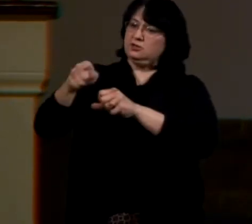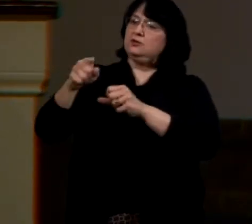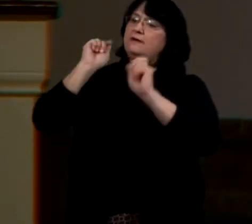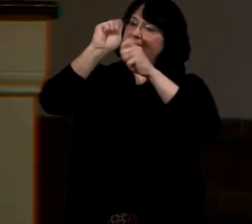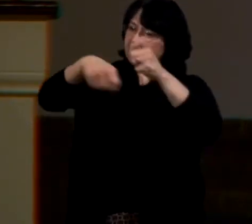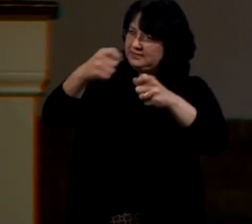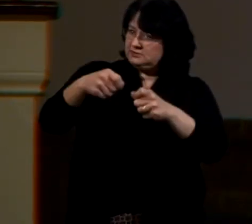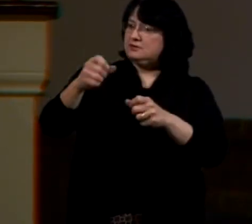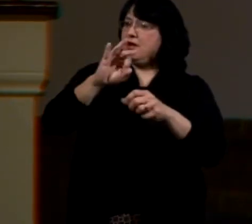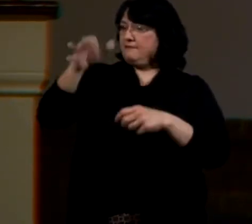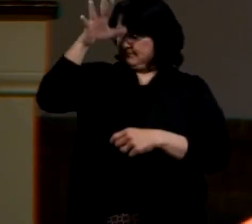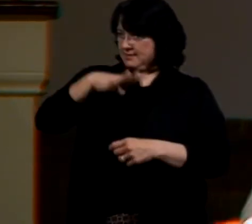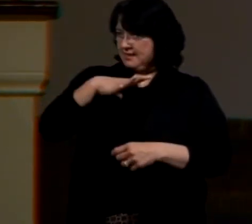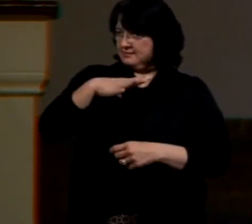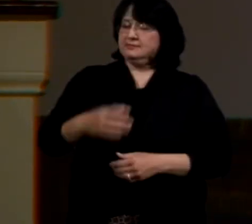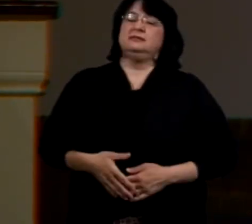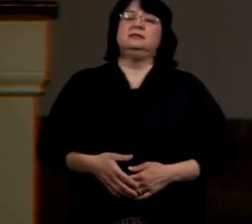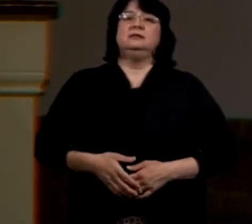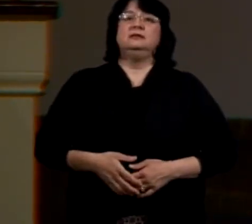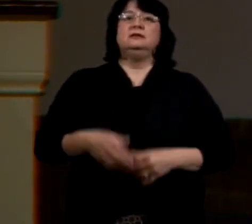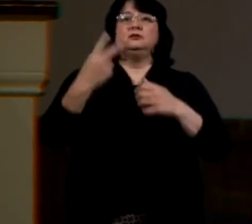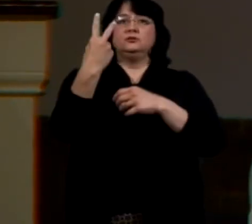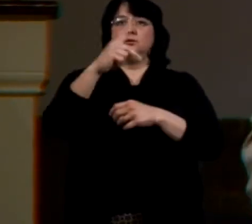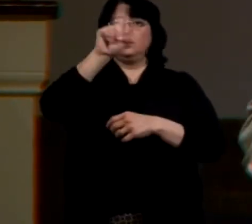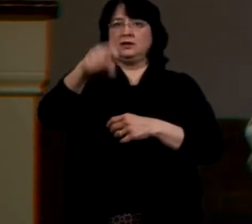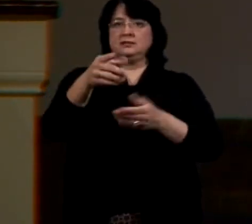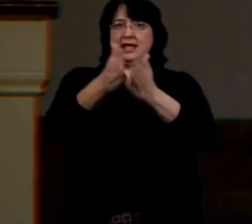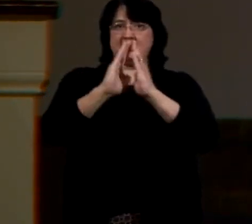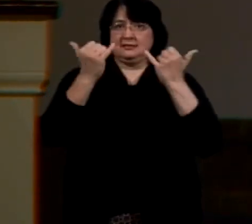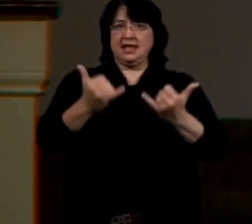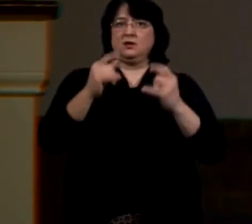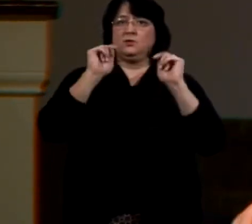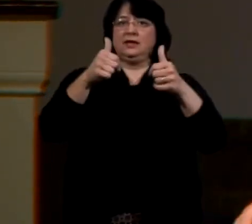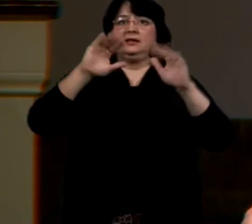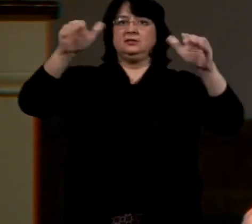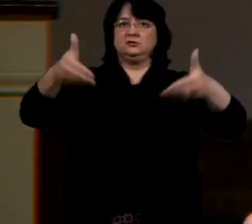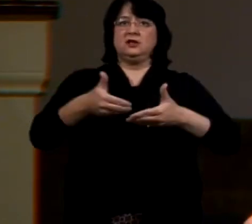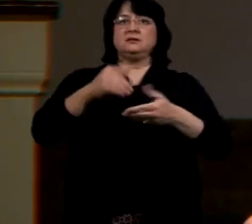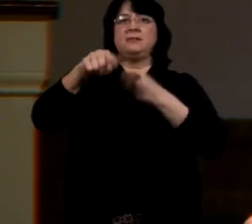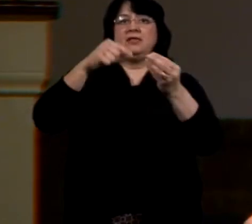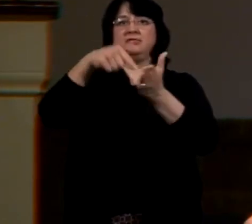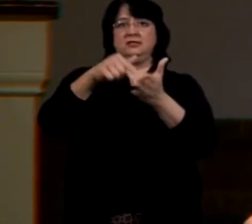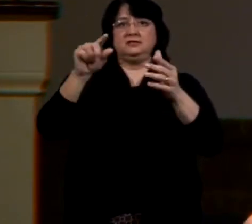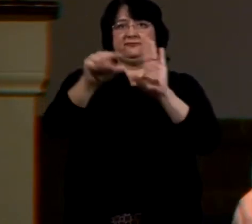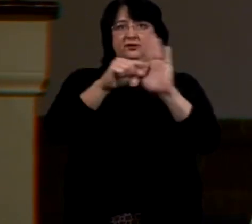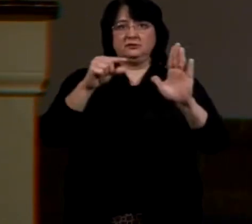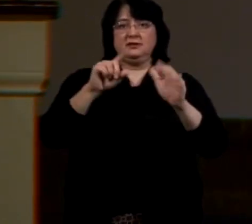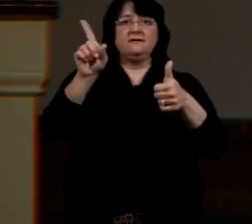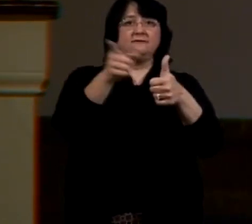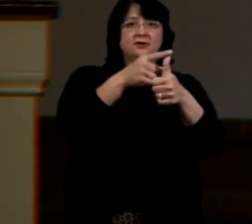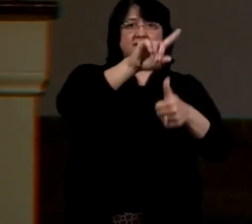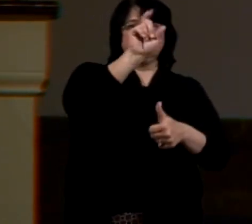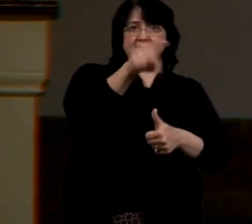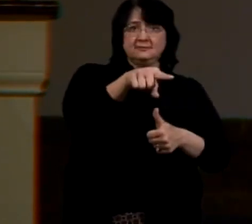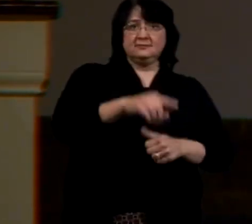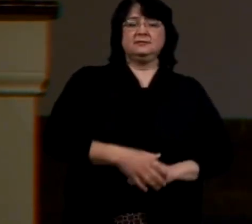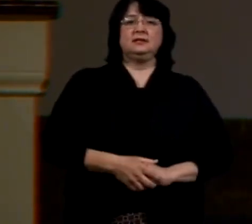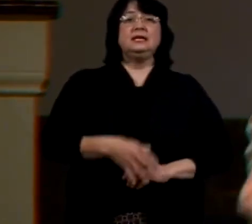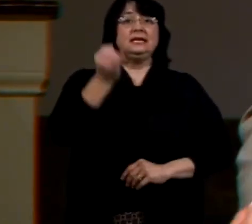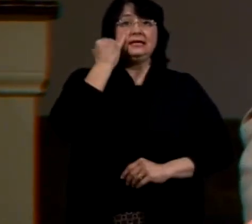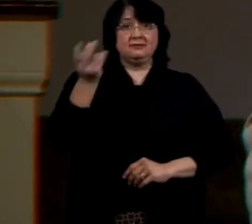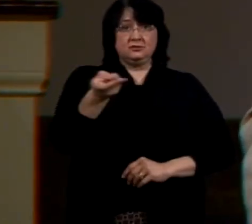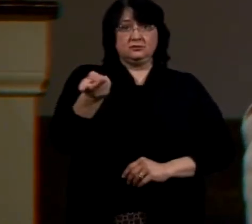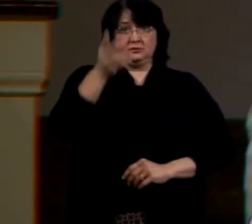men. Two questions I want to ask you just as a quick introduction about this verse. The first one is this: if these two